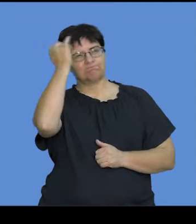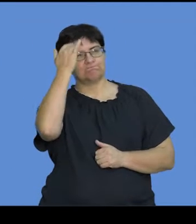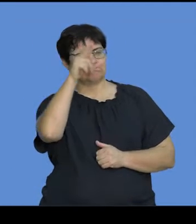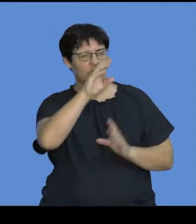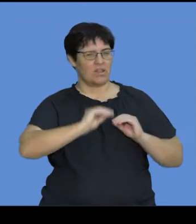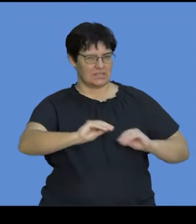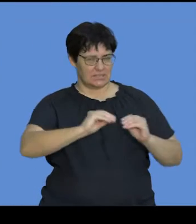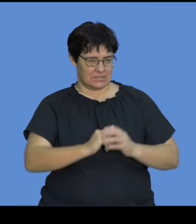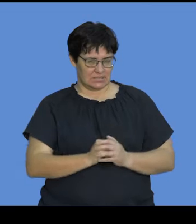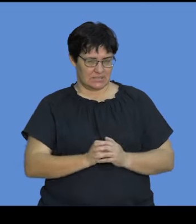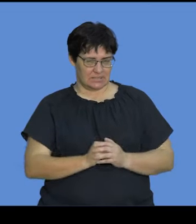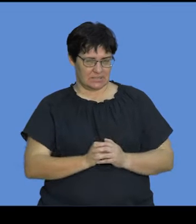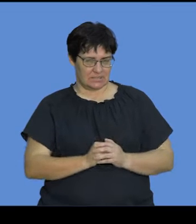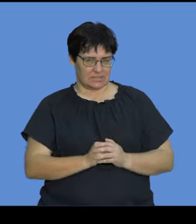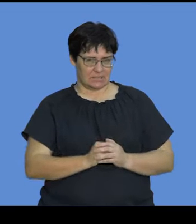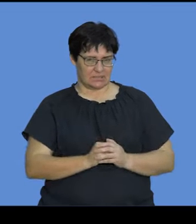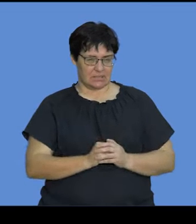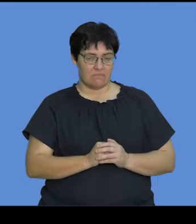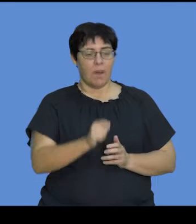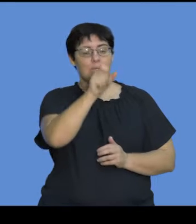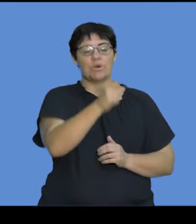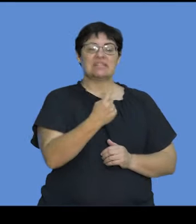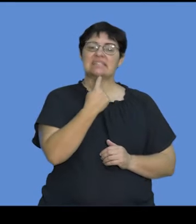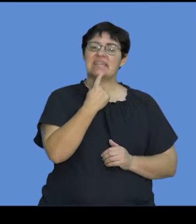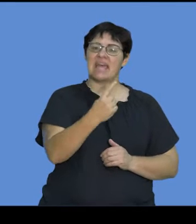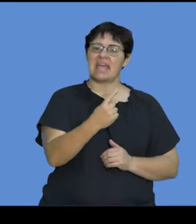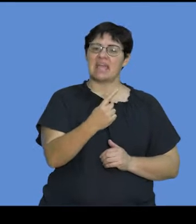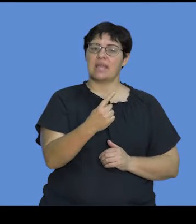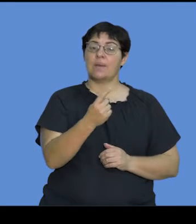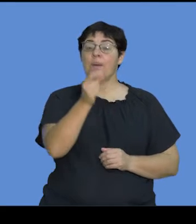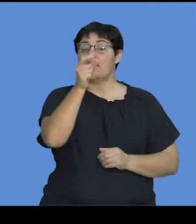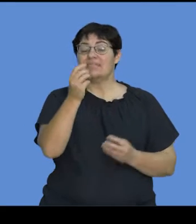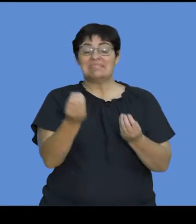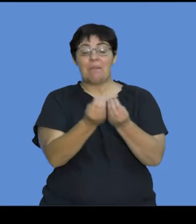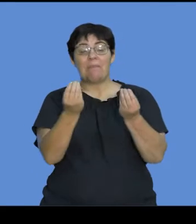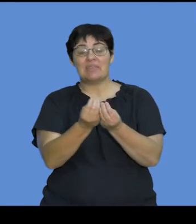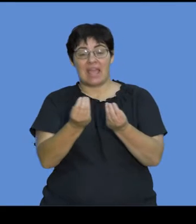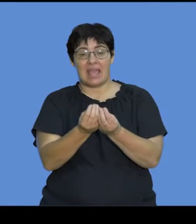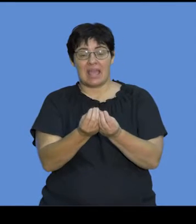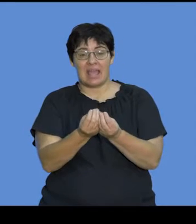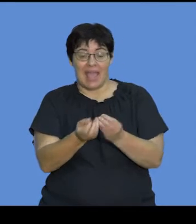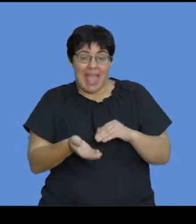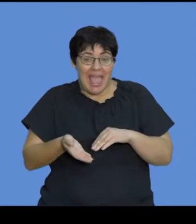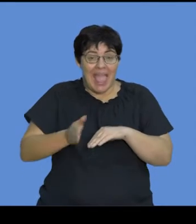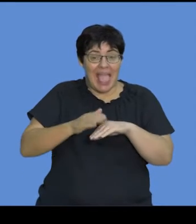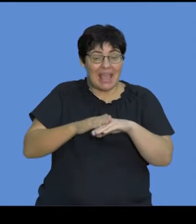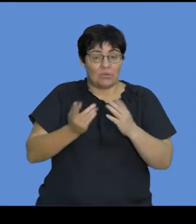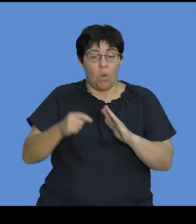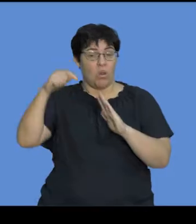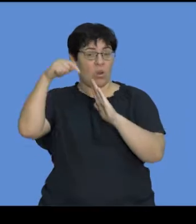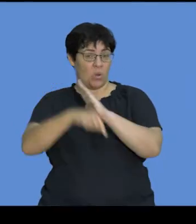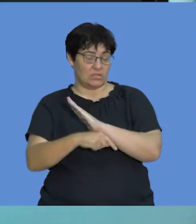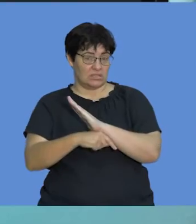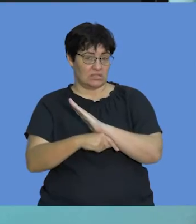do people mean when they say something has gained or lost momentum? Because we hear that